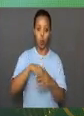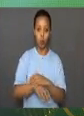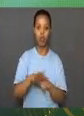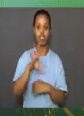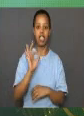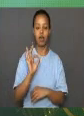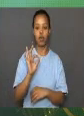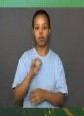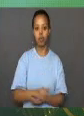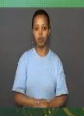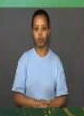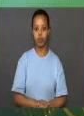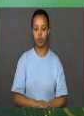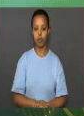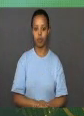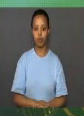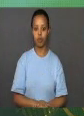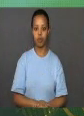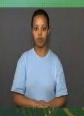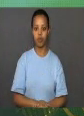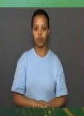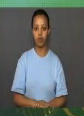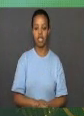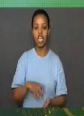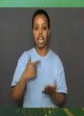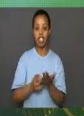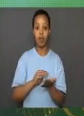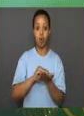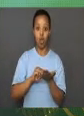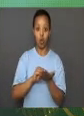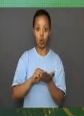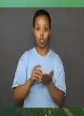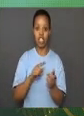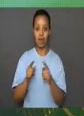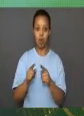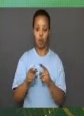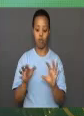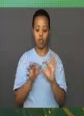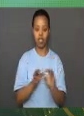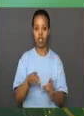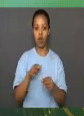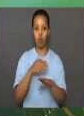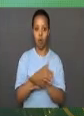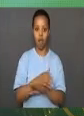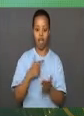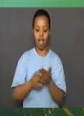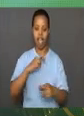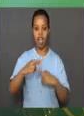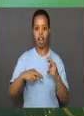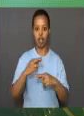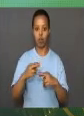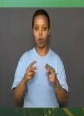the thylakoids. Since the molecules are fixed, the reactions are